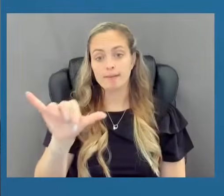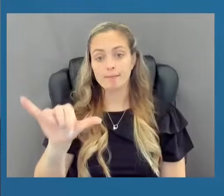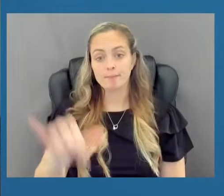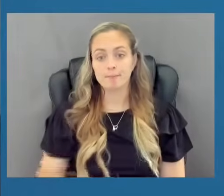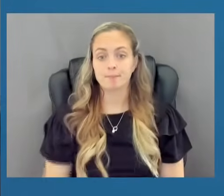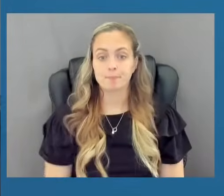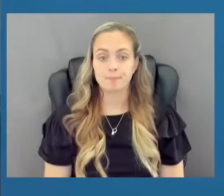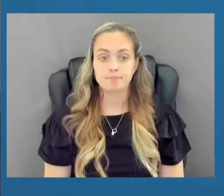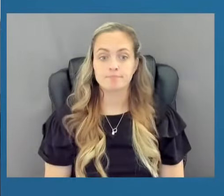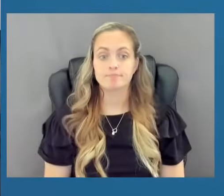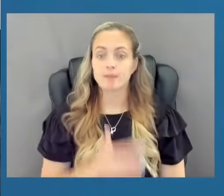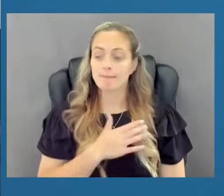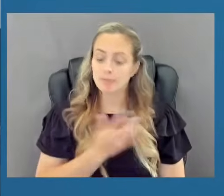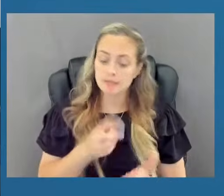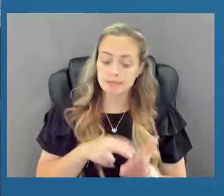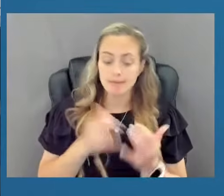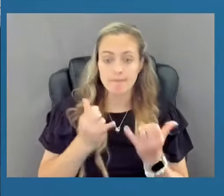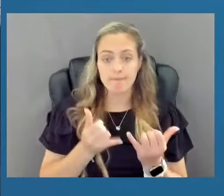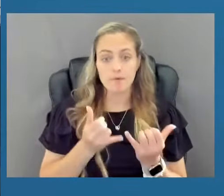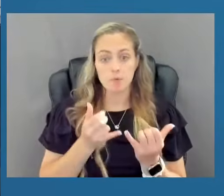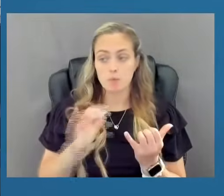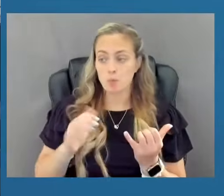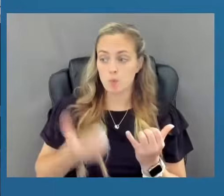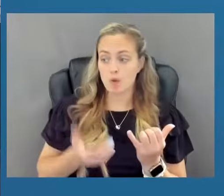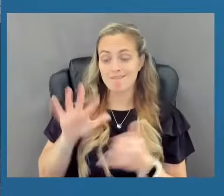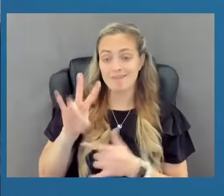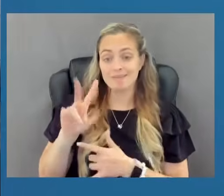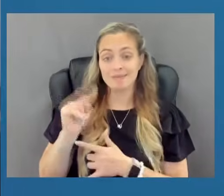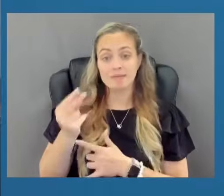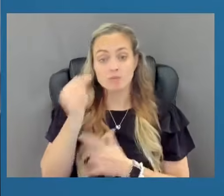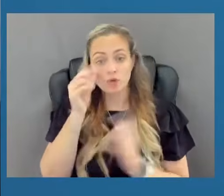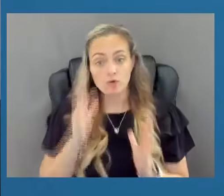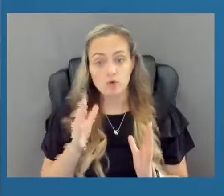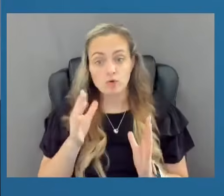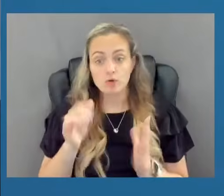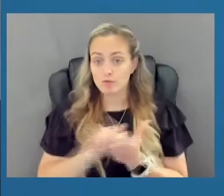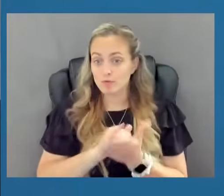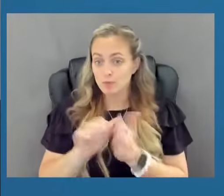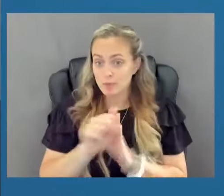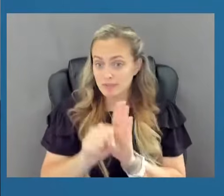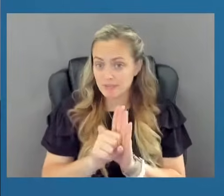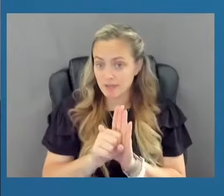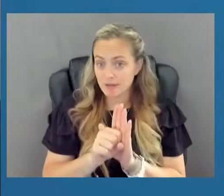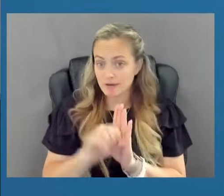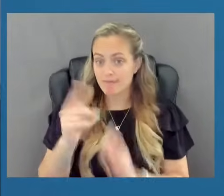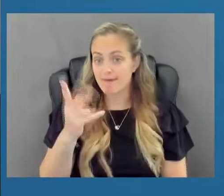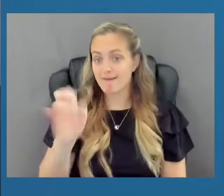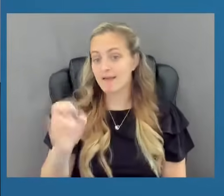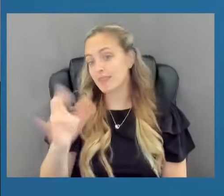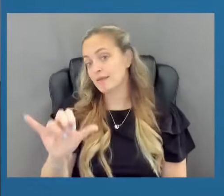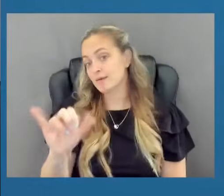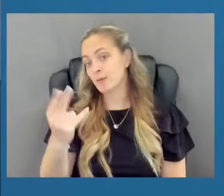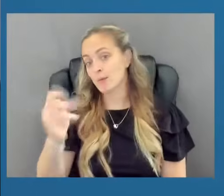And please stand and welcome the 57th Governor of the State of New York, Governor Kathy Hochul.